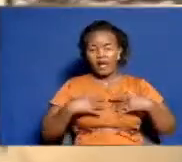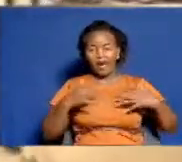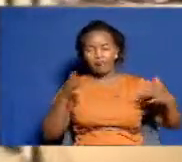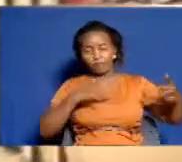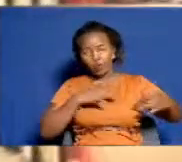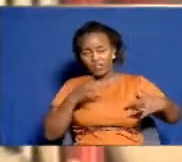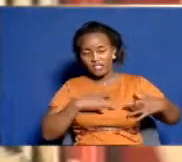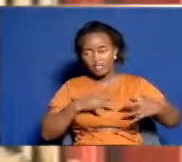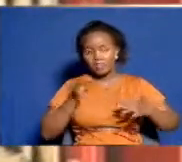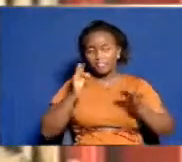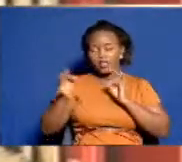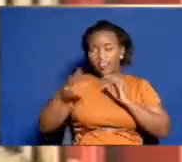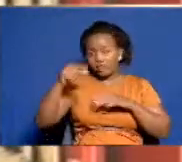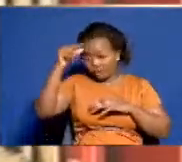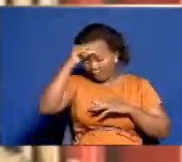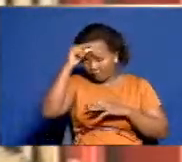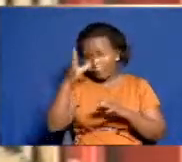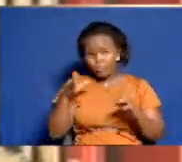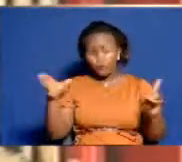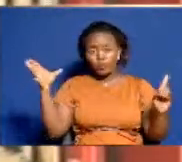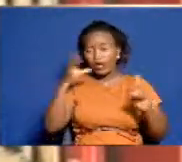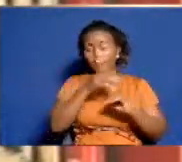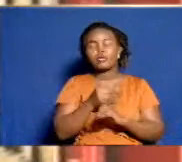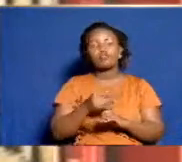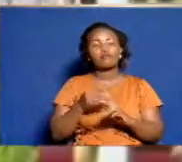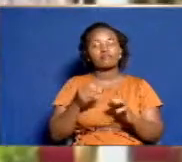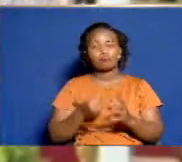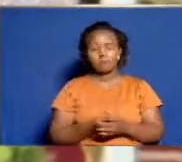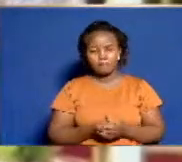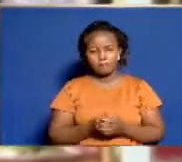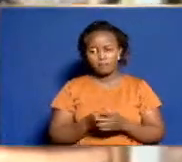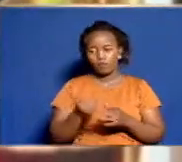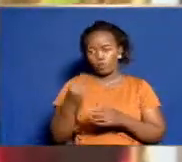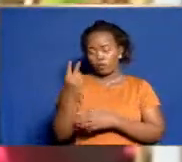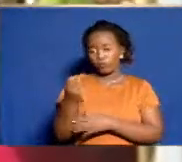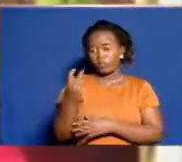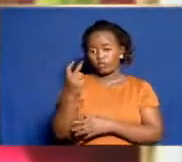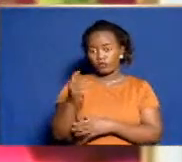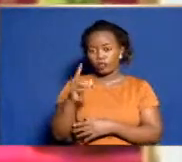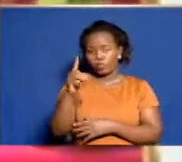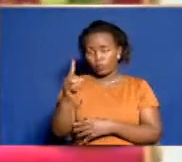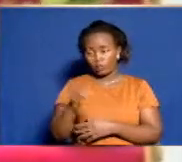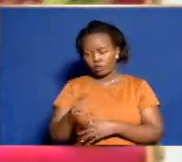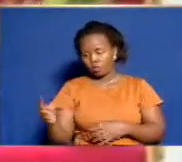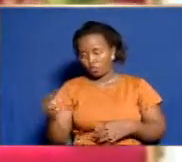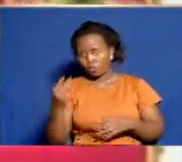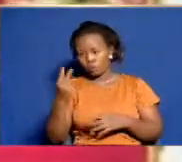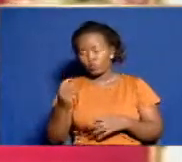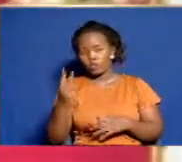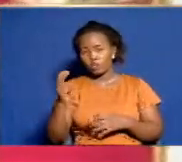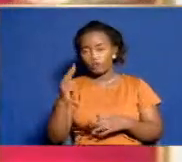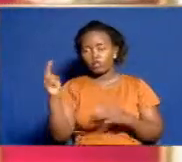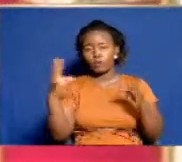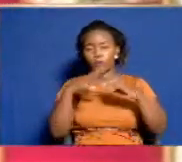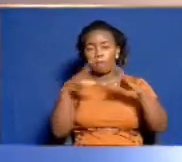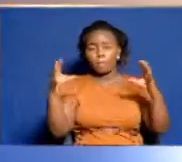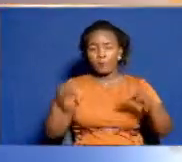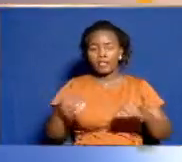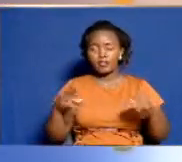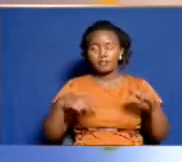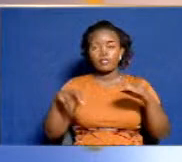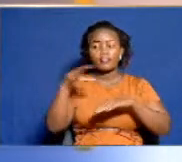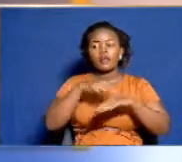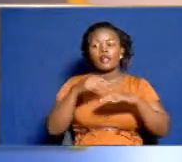his government will achieve the intended milestones. In the 2021-2022 budget, National Treasury has